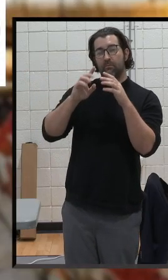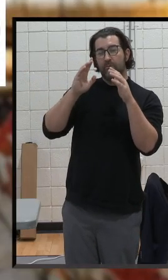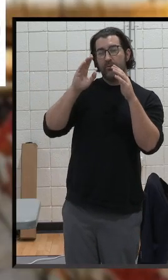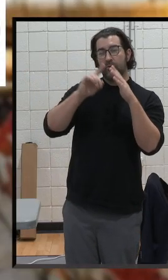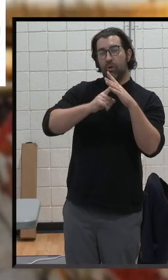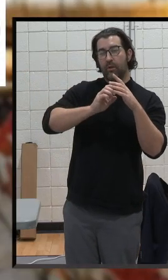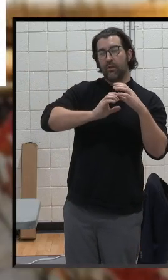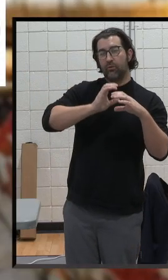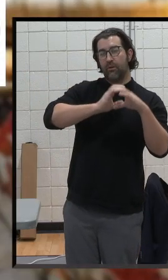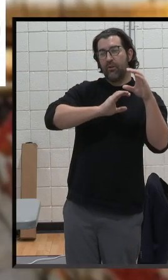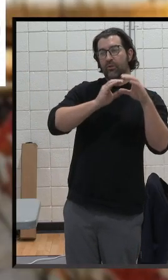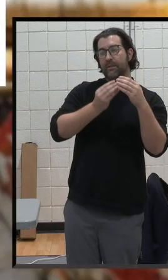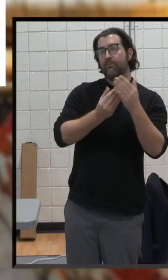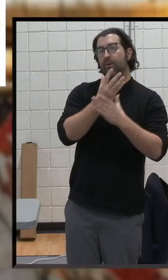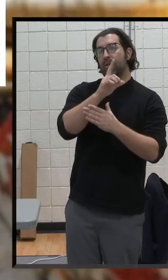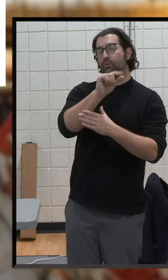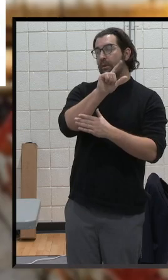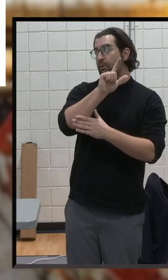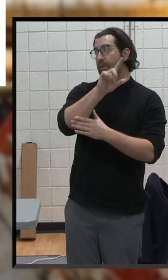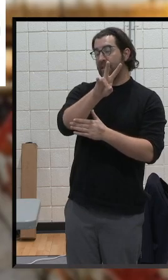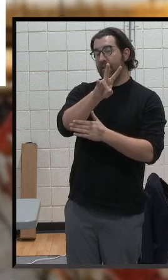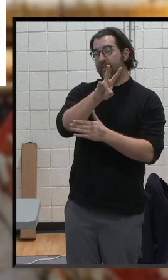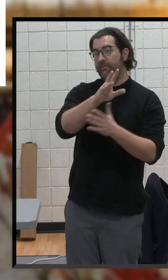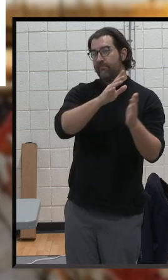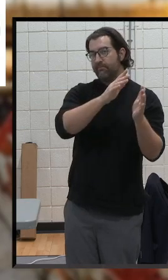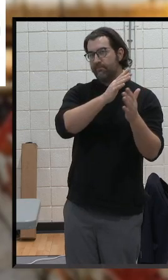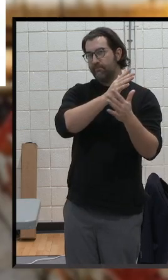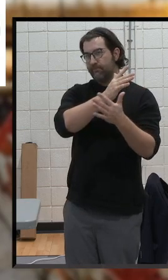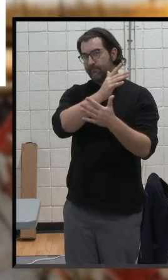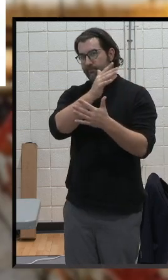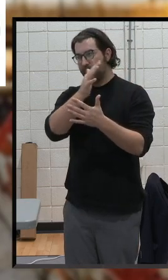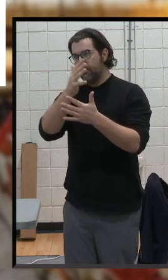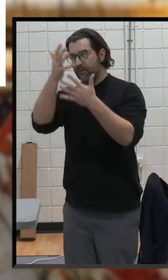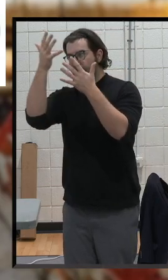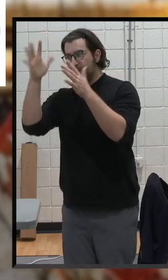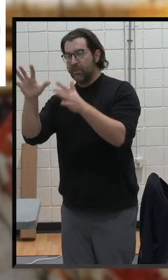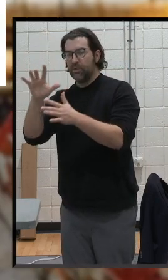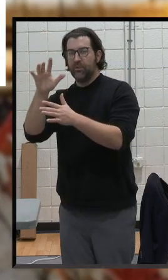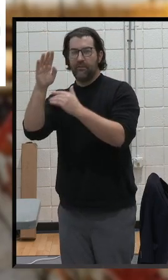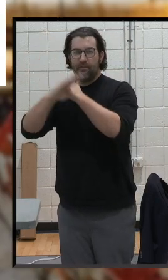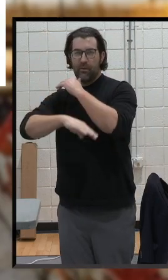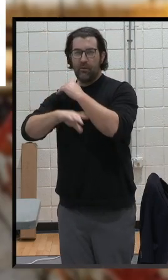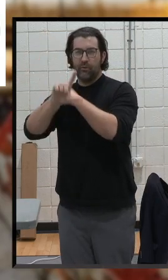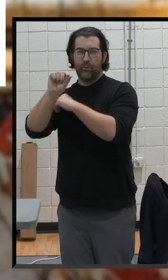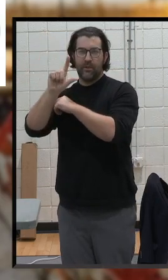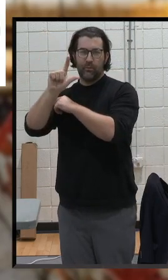construction in spring of 2027 and completion in fall of 2029.